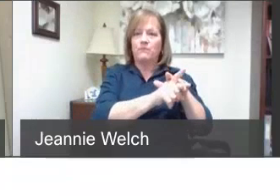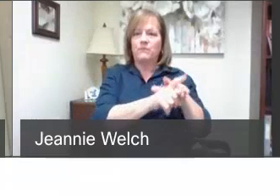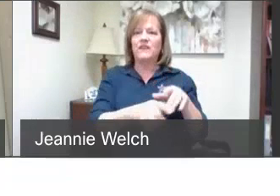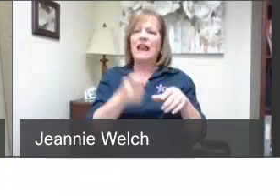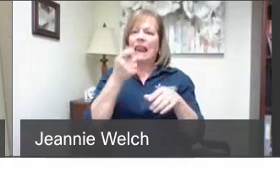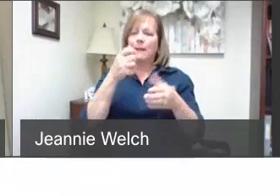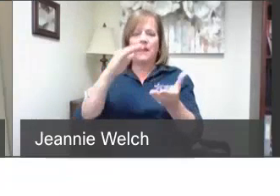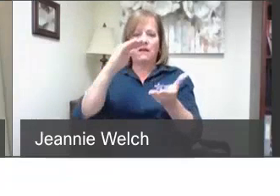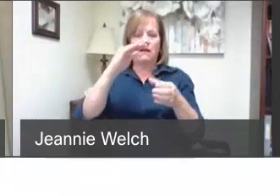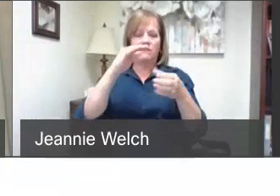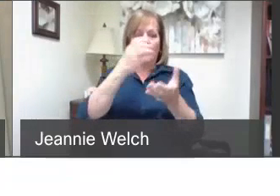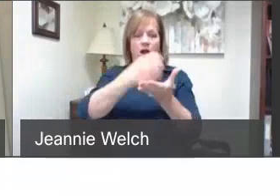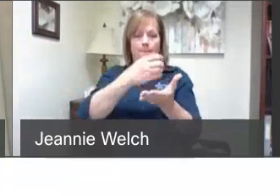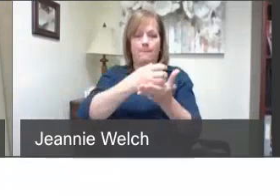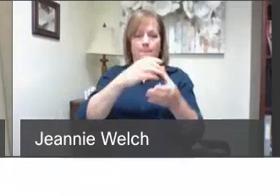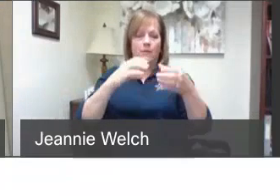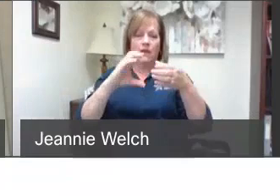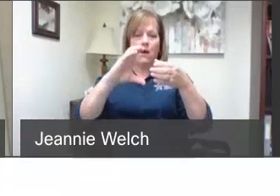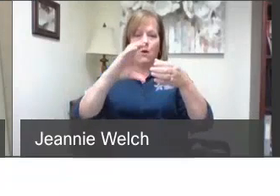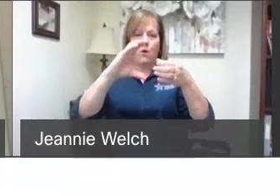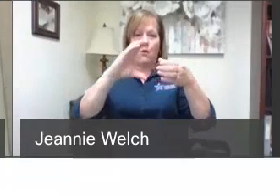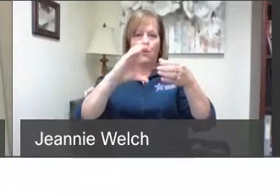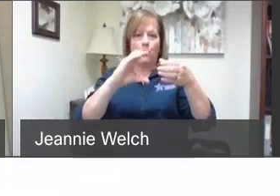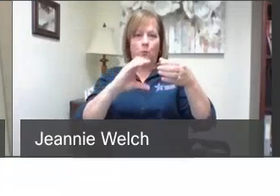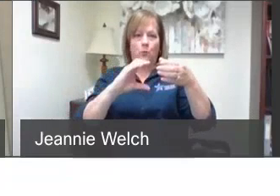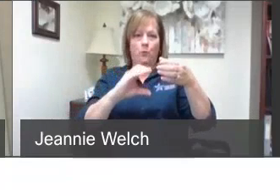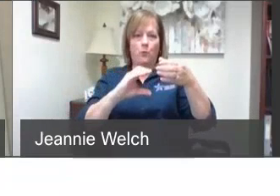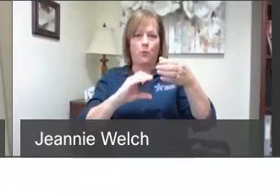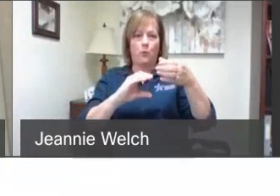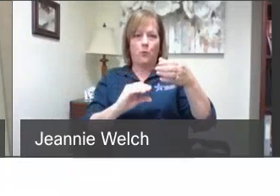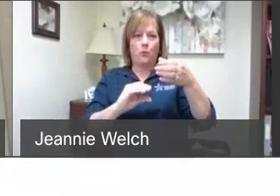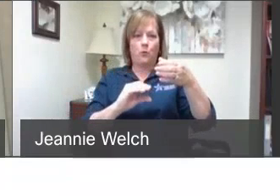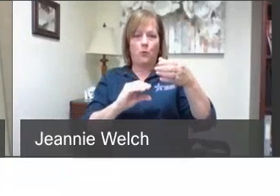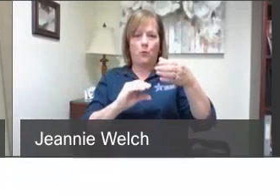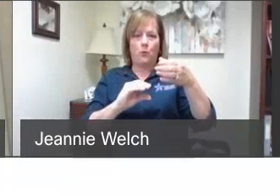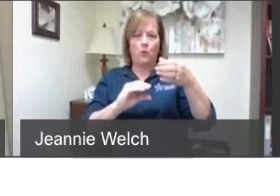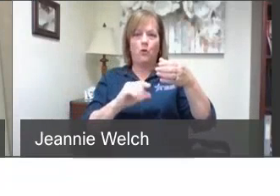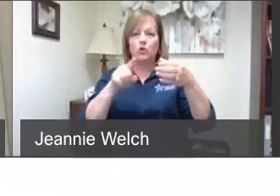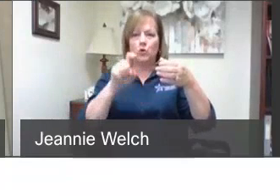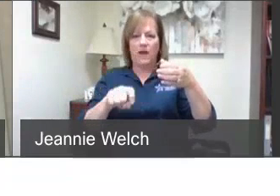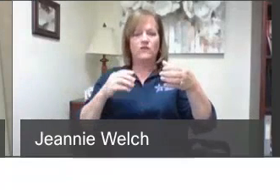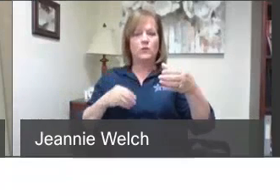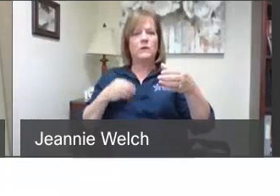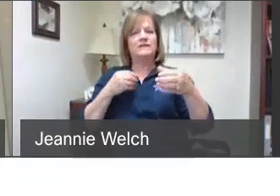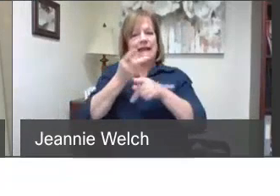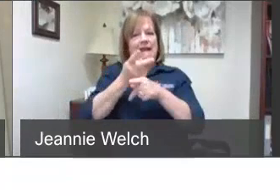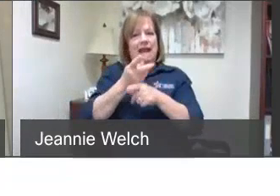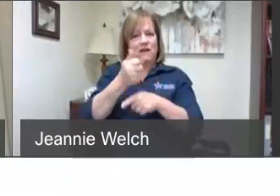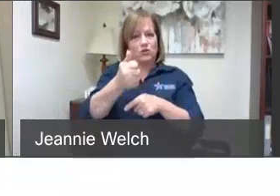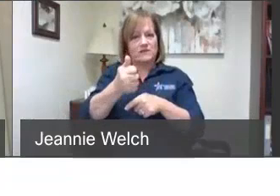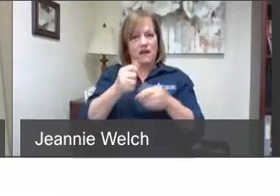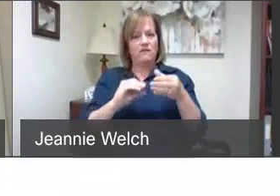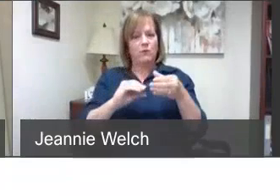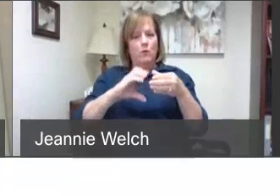your cup. So if you're not self-caring and pouring back into yourself, then you're